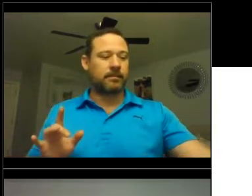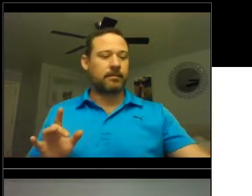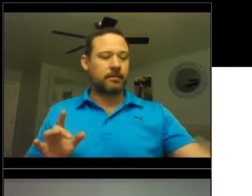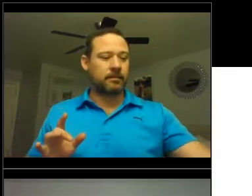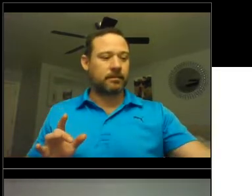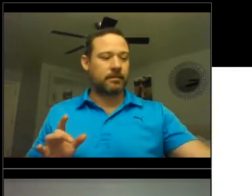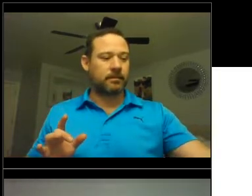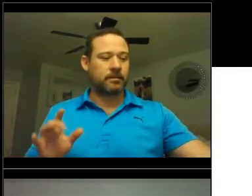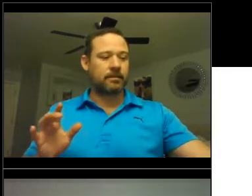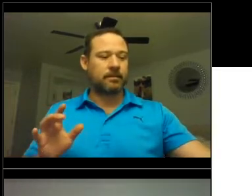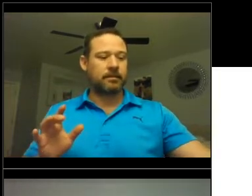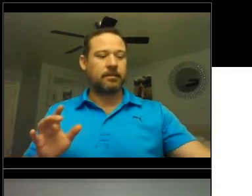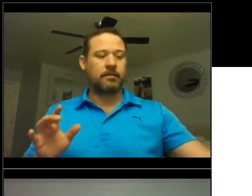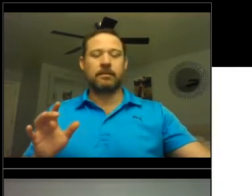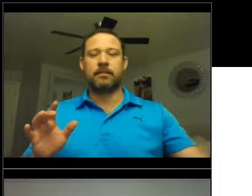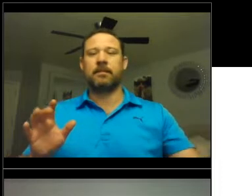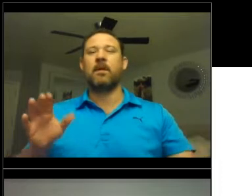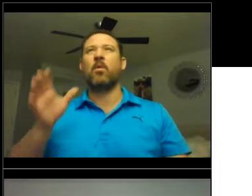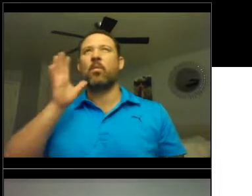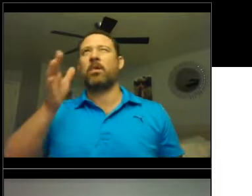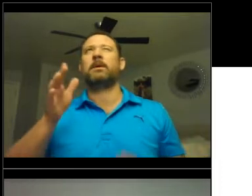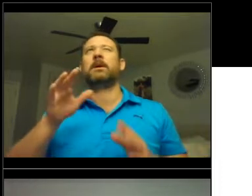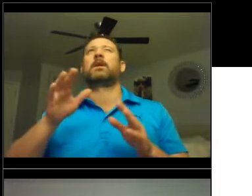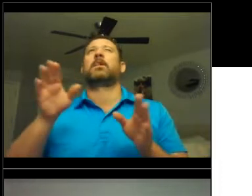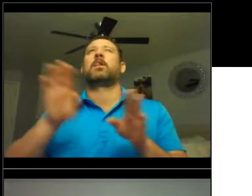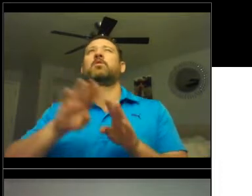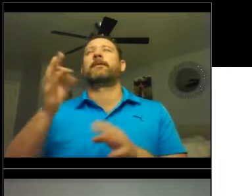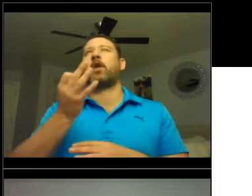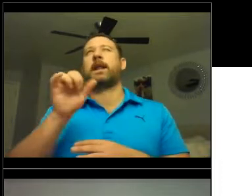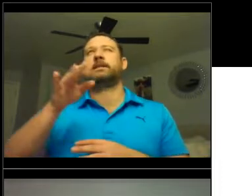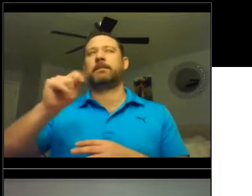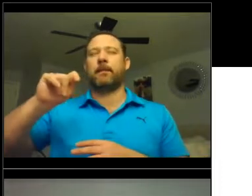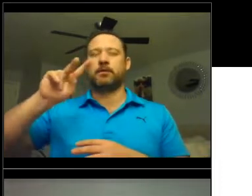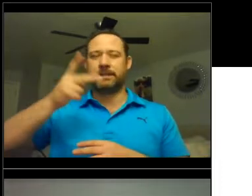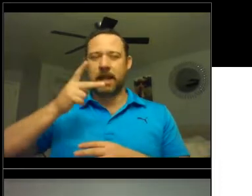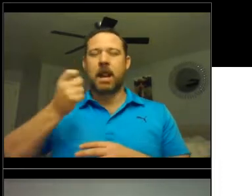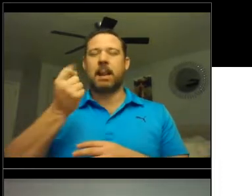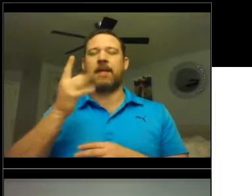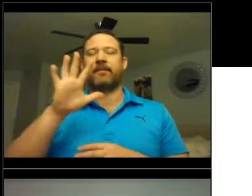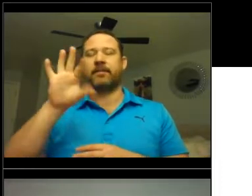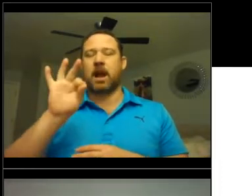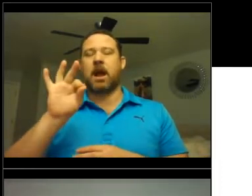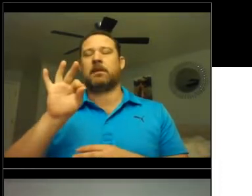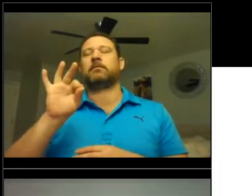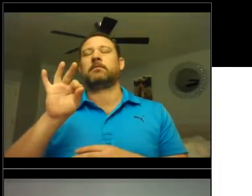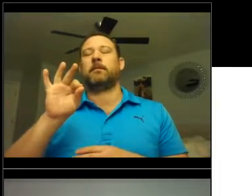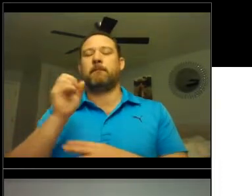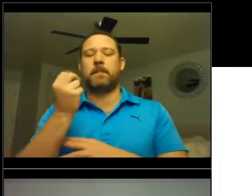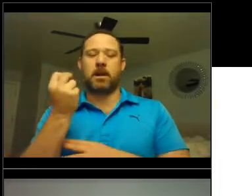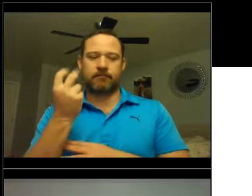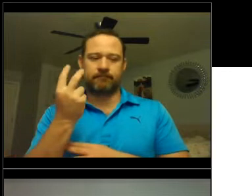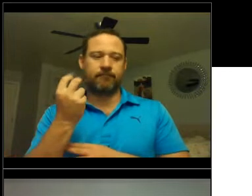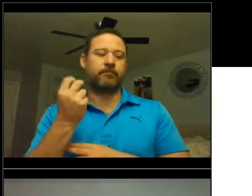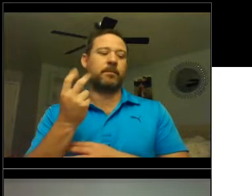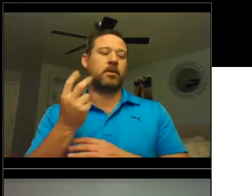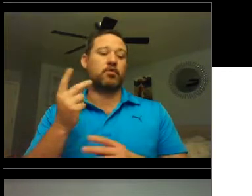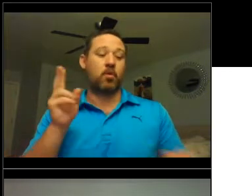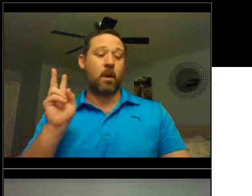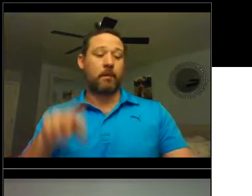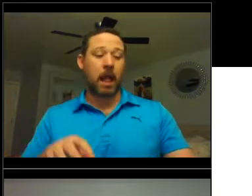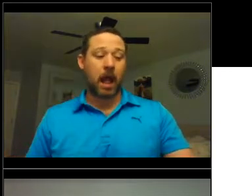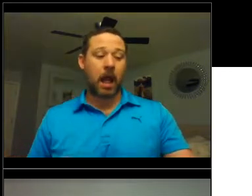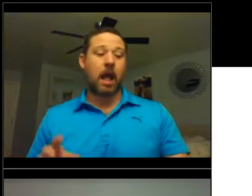next Friday, September 2nd at 11:59 p.m. midnight. To apply, we